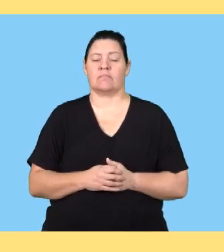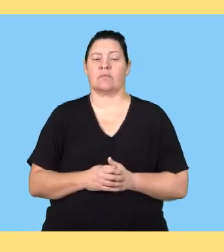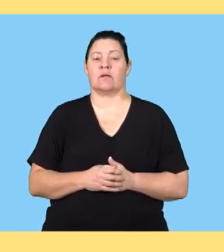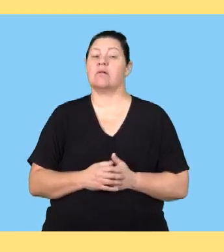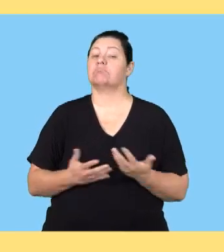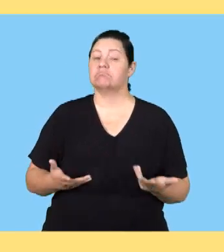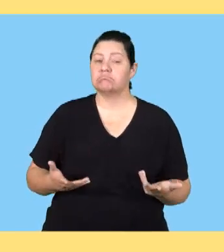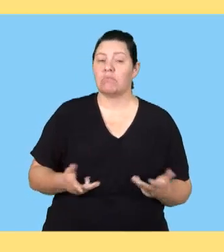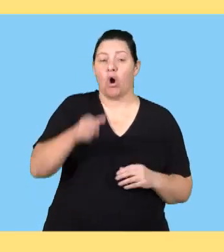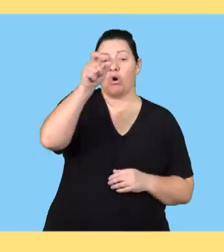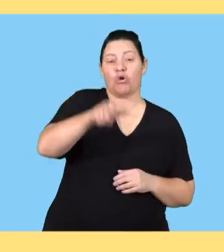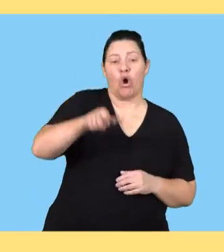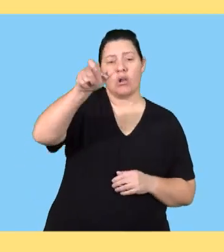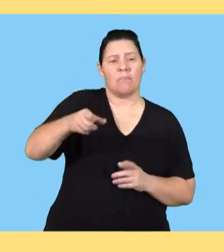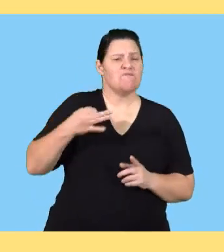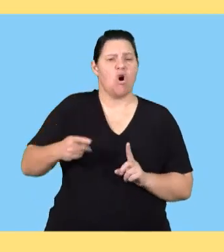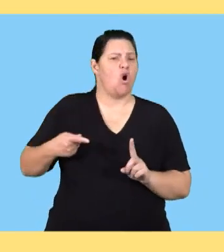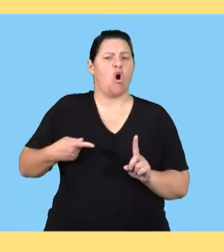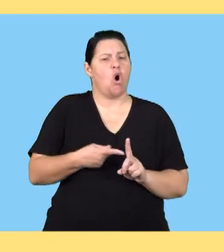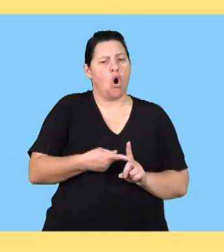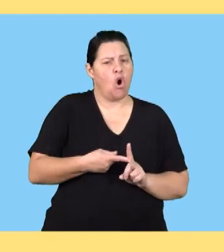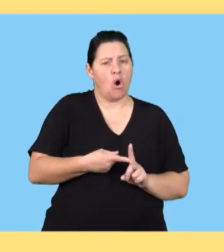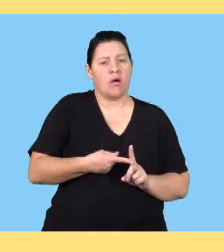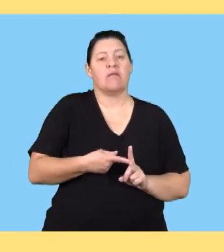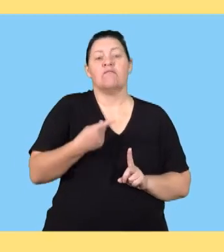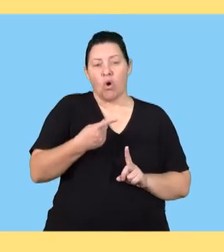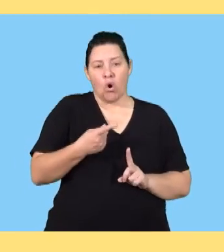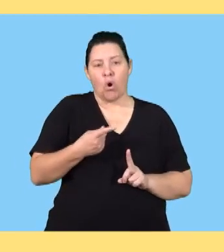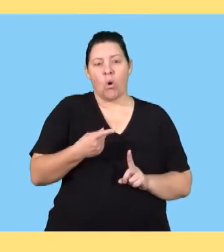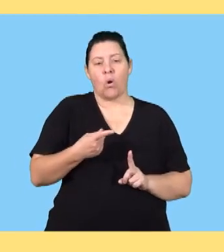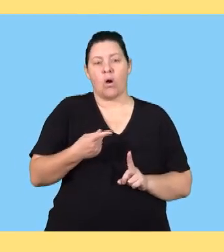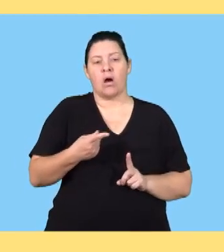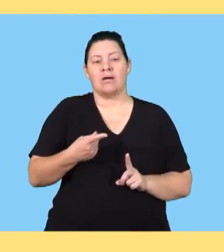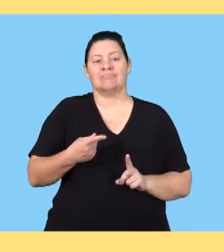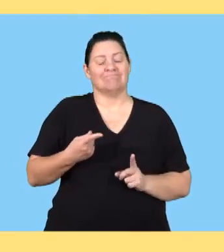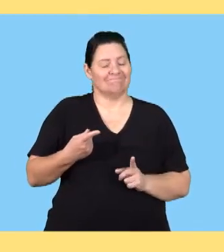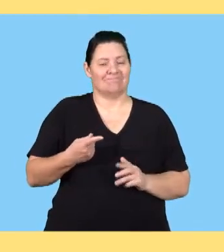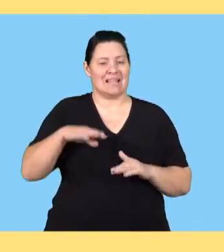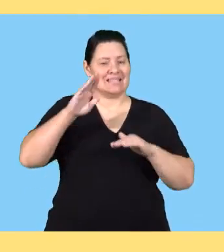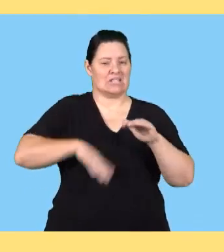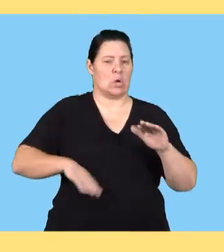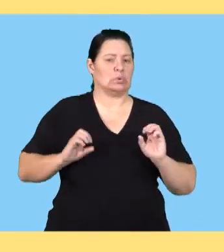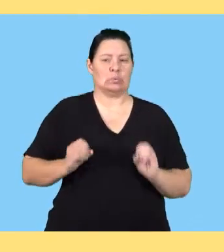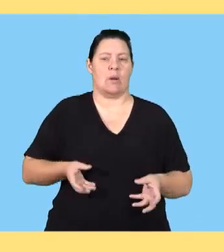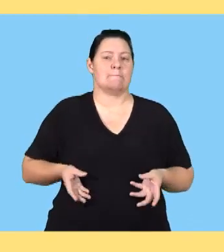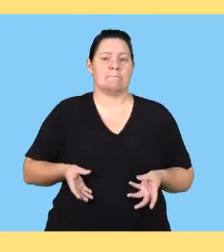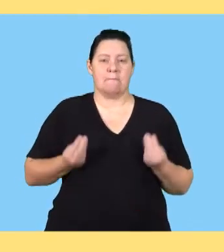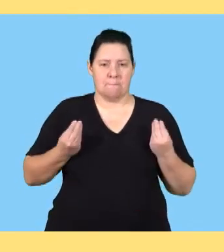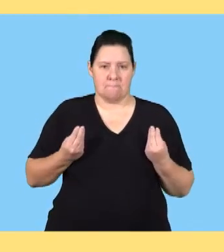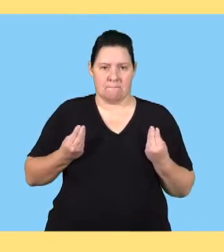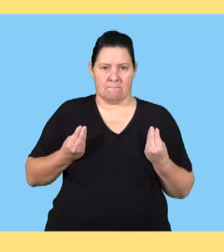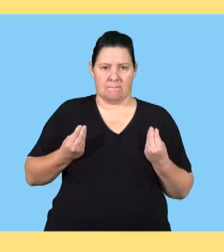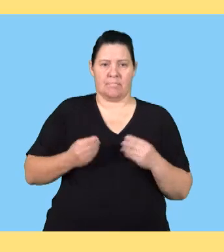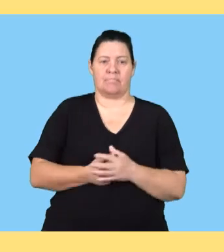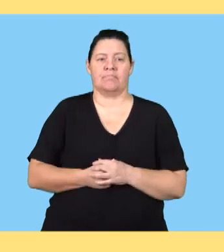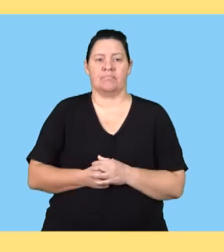720. And then, what was the credit note for? They say it is for a trade discount that had not been